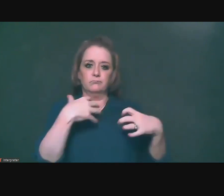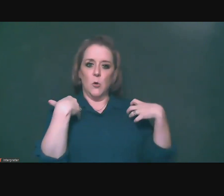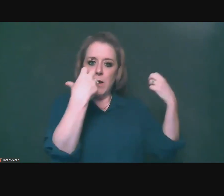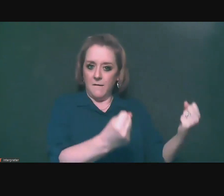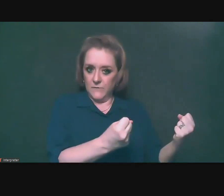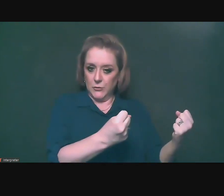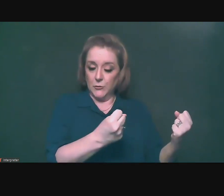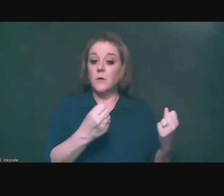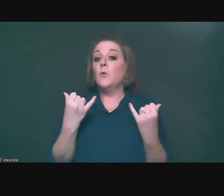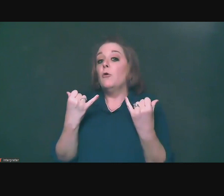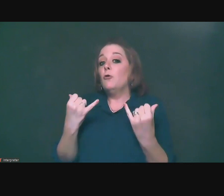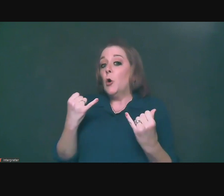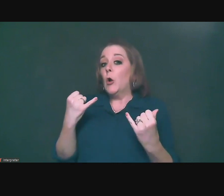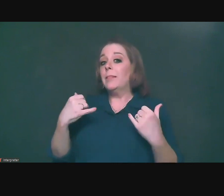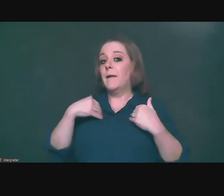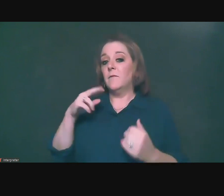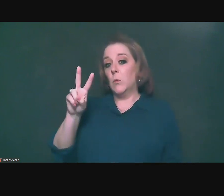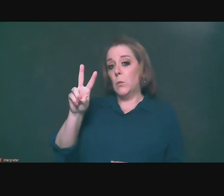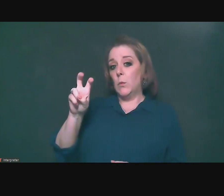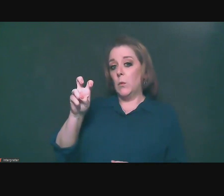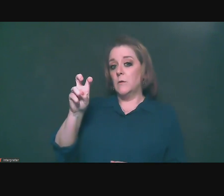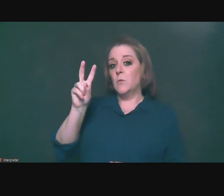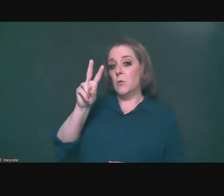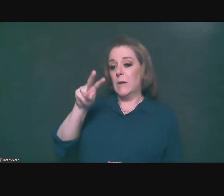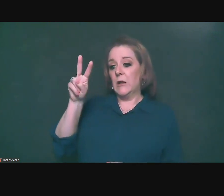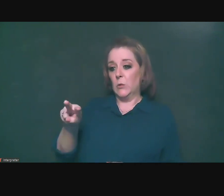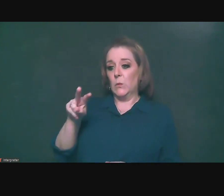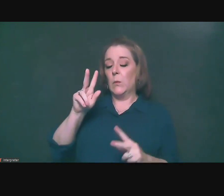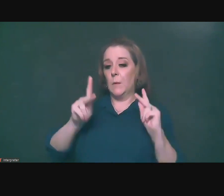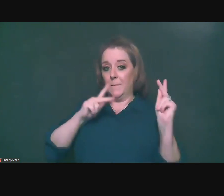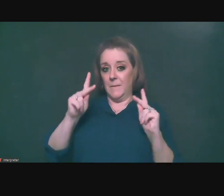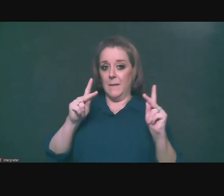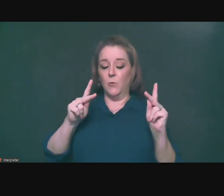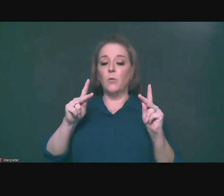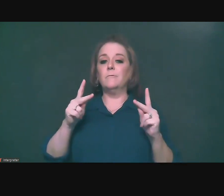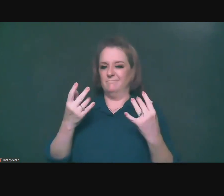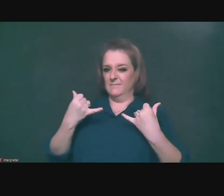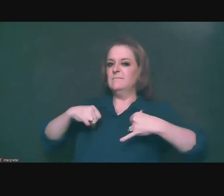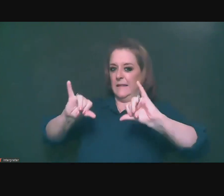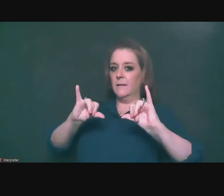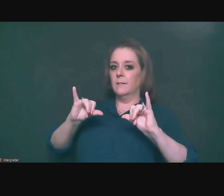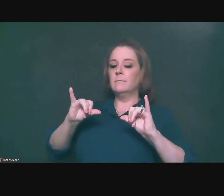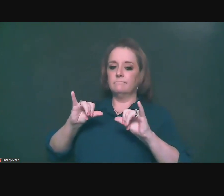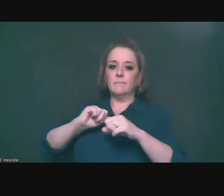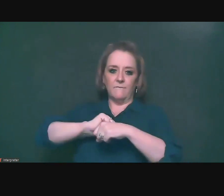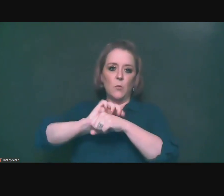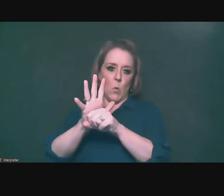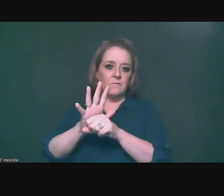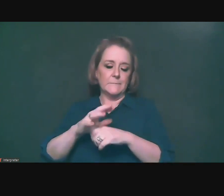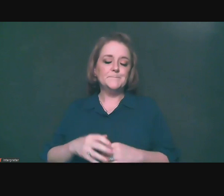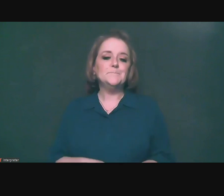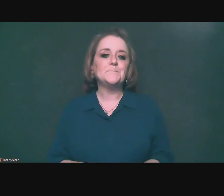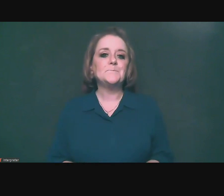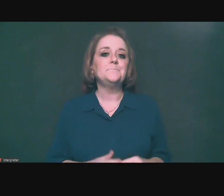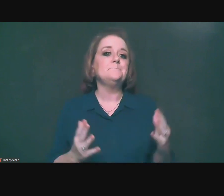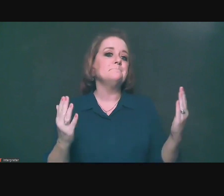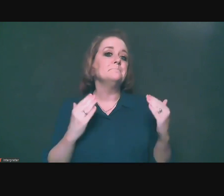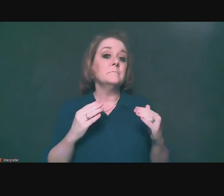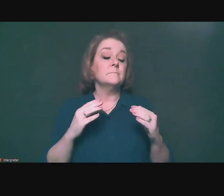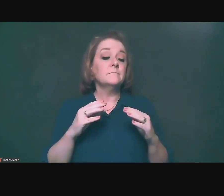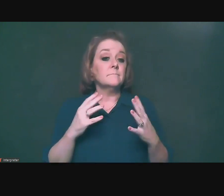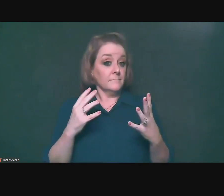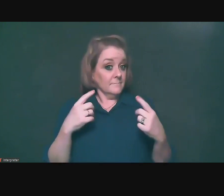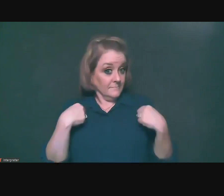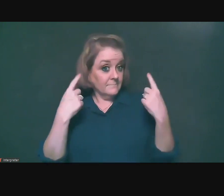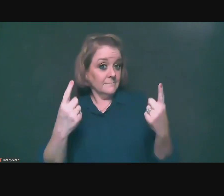currently have 222 individuals that have active disease. The department is pleased to